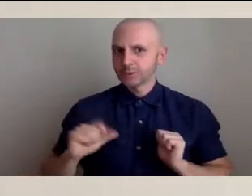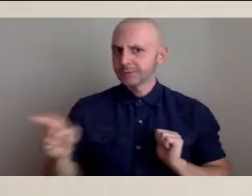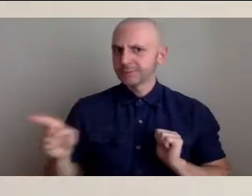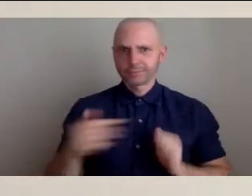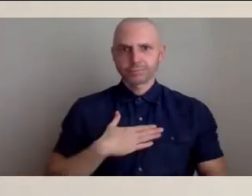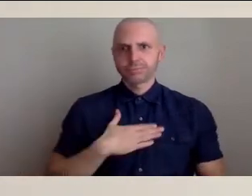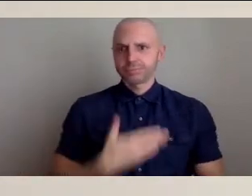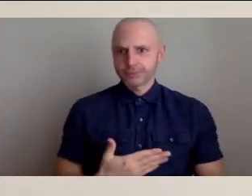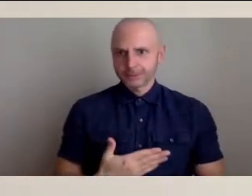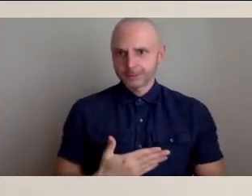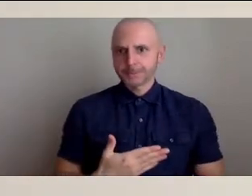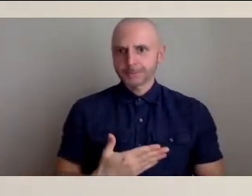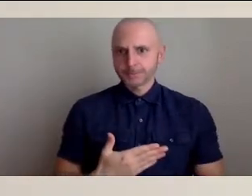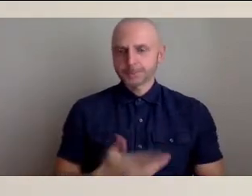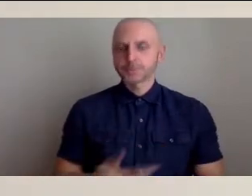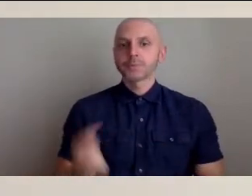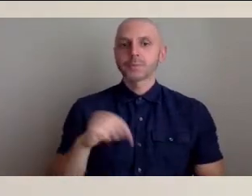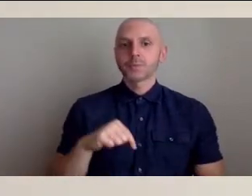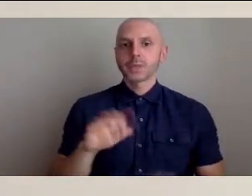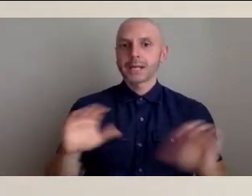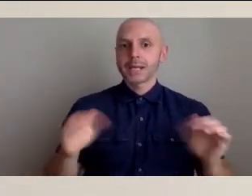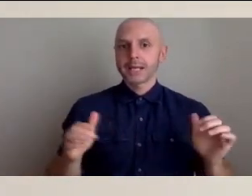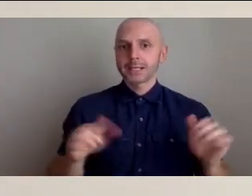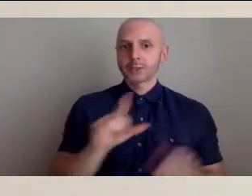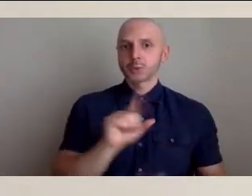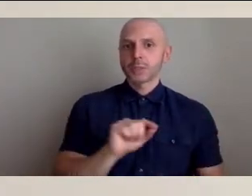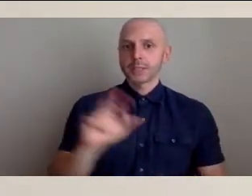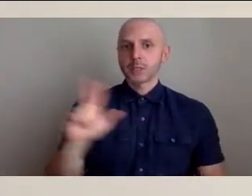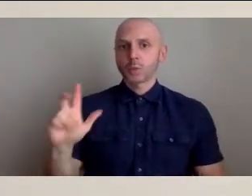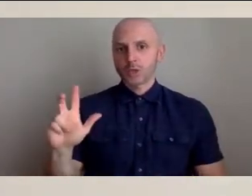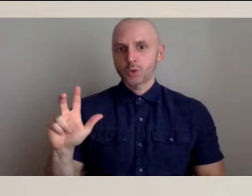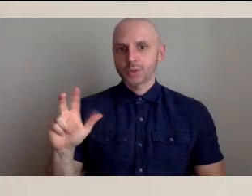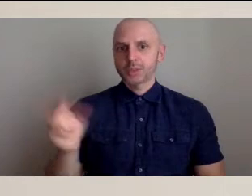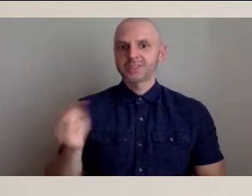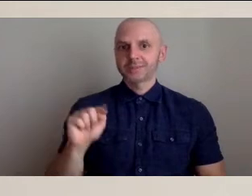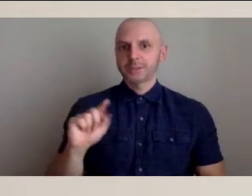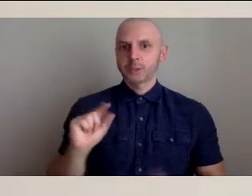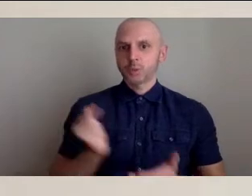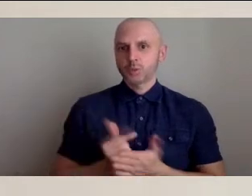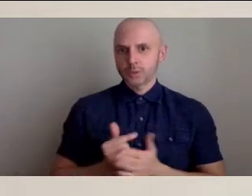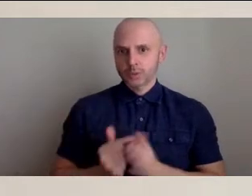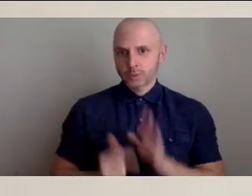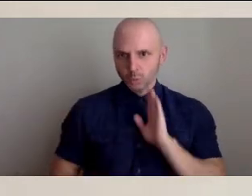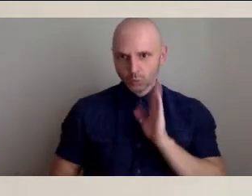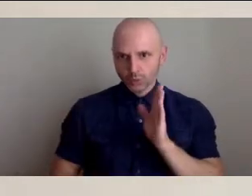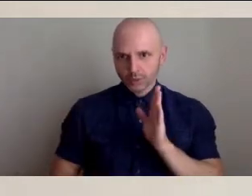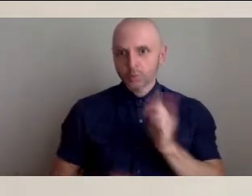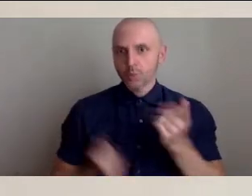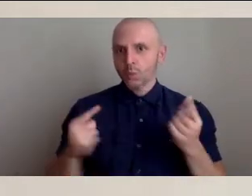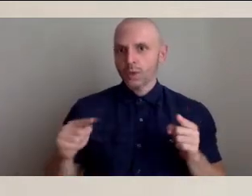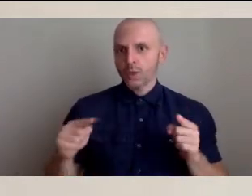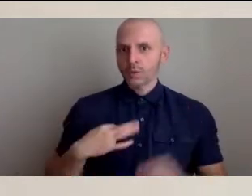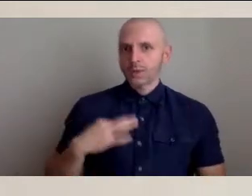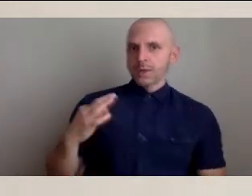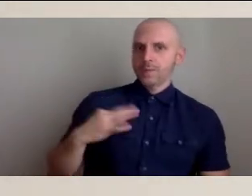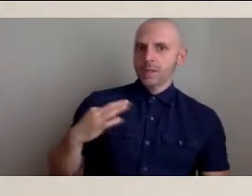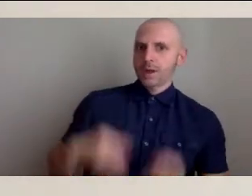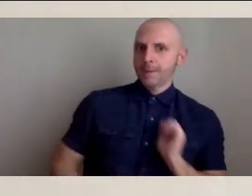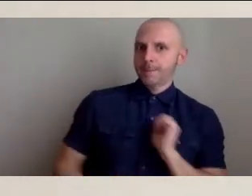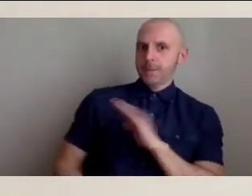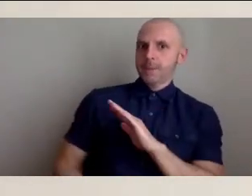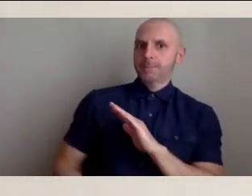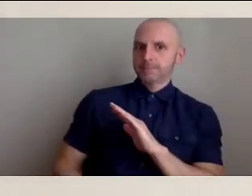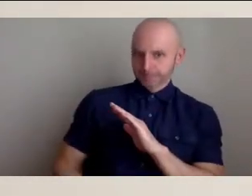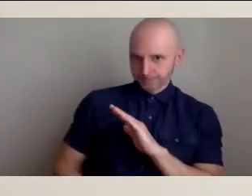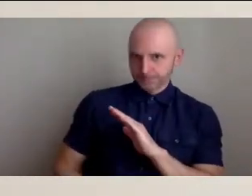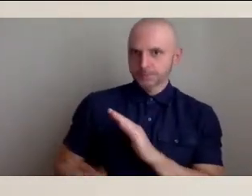considered. For the class of 2023, the world looked incredibly different when we submitted our applications. For most of us, our